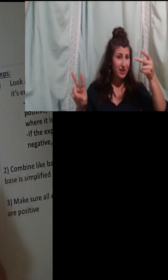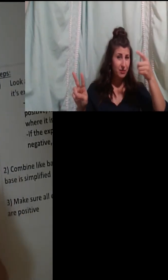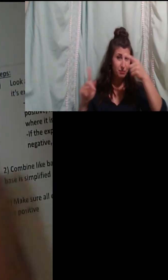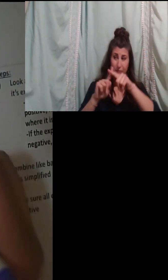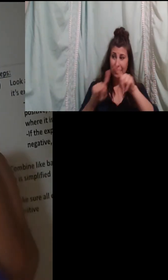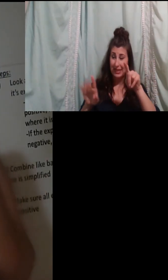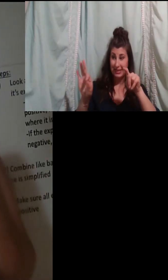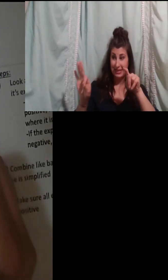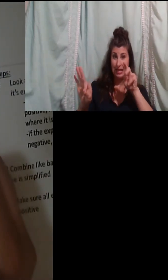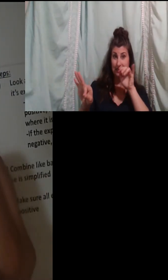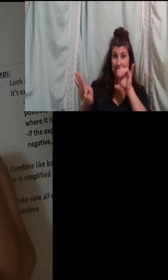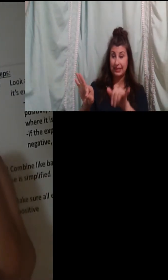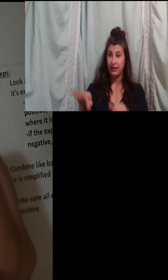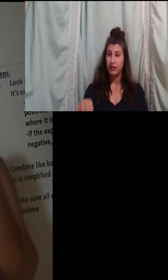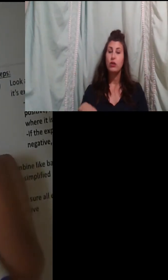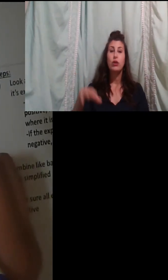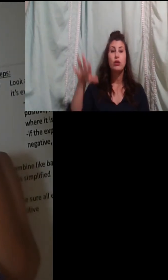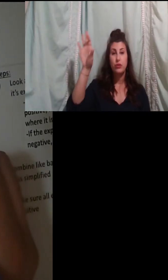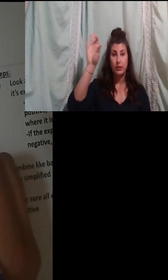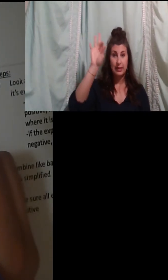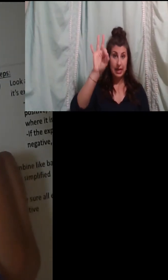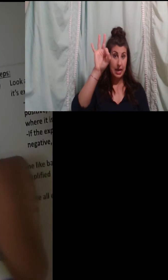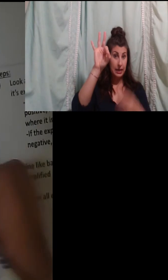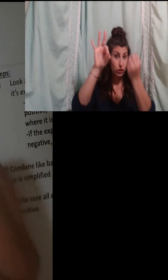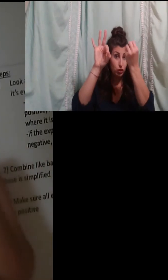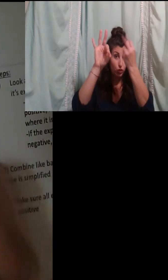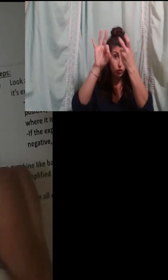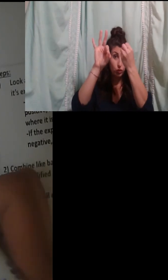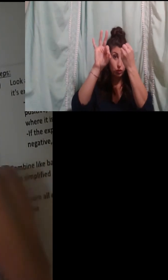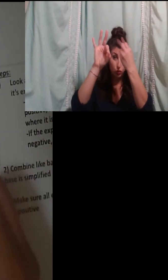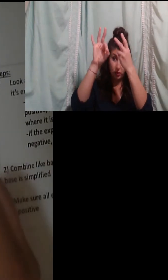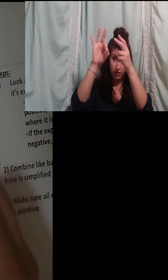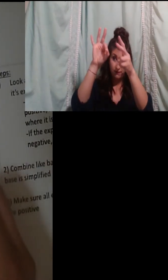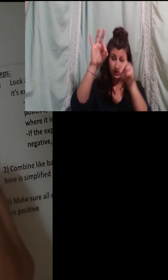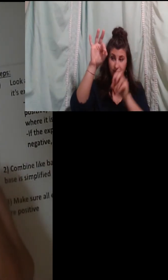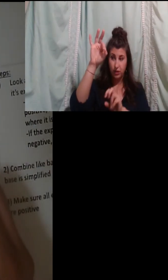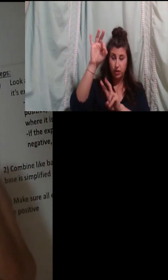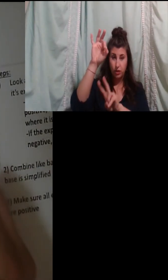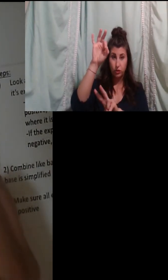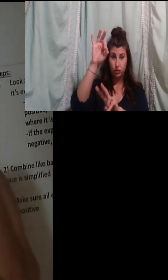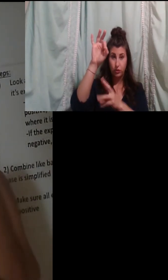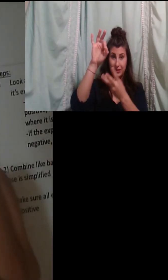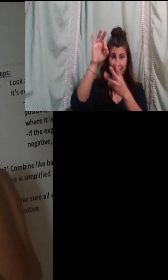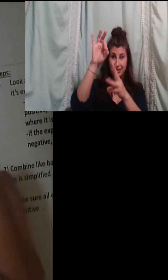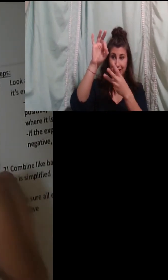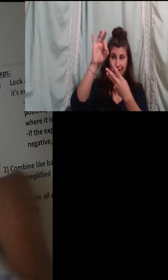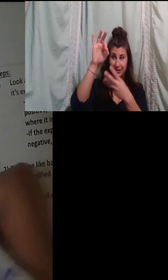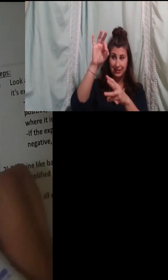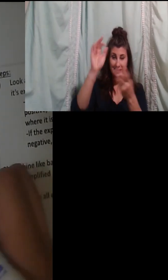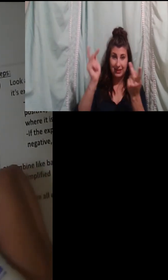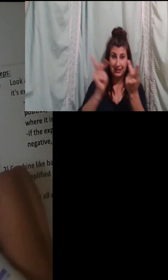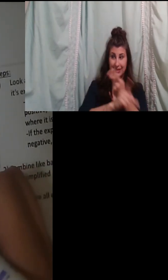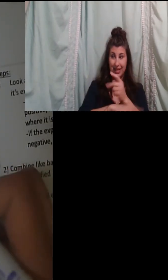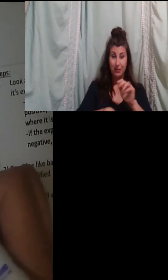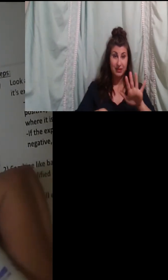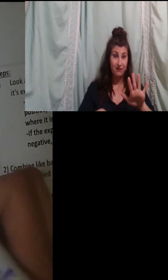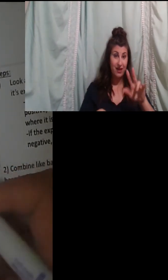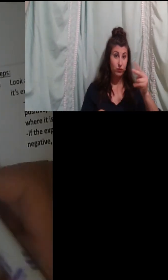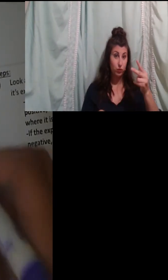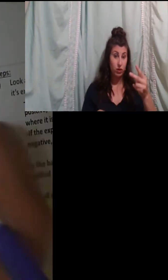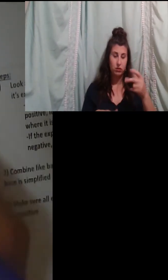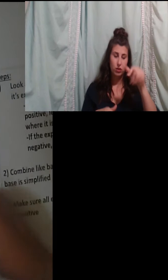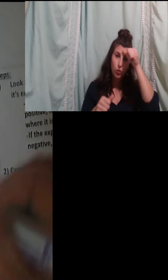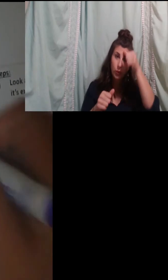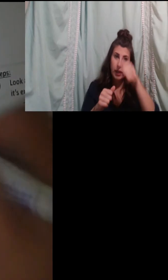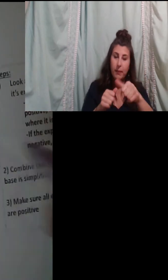to stay. So if it's going to stay, it's going to stay on top. And if it's going to flip, it's going to go on the bottom. But remember, I have to make it a